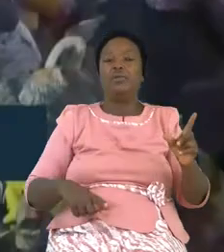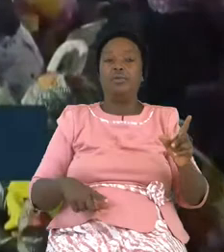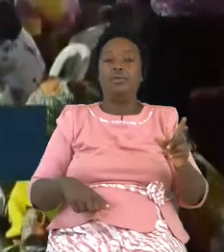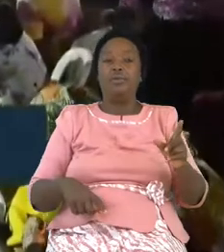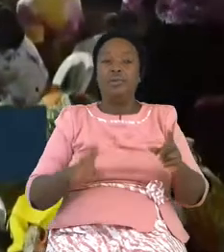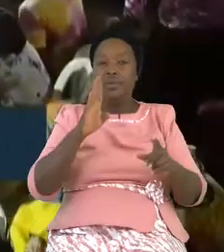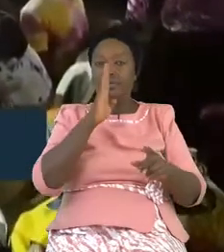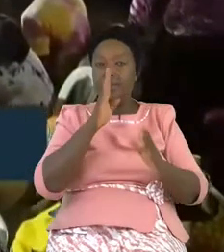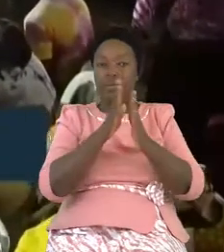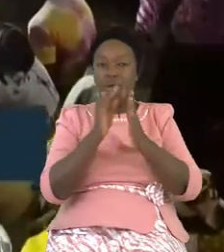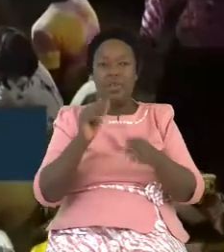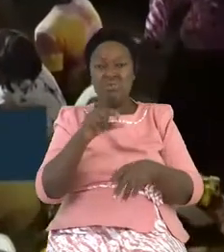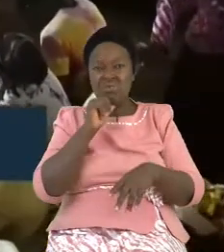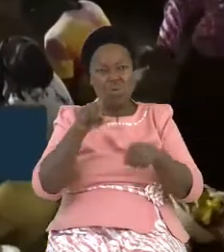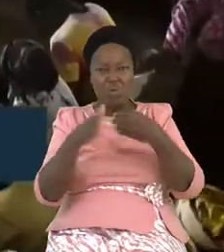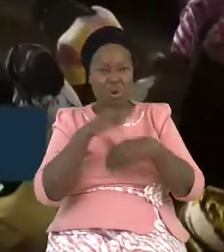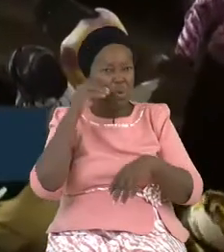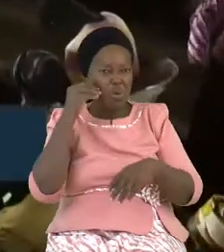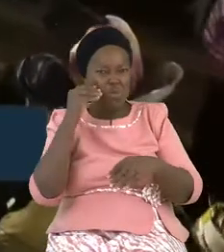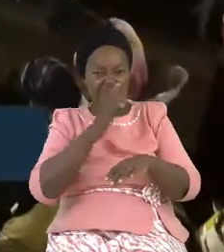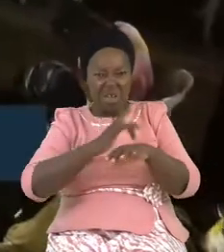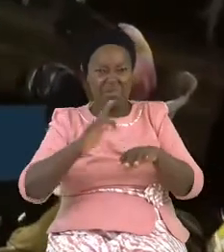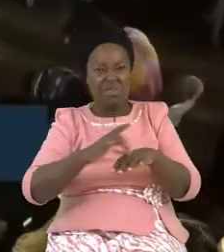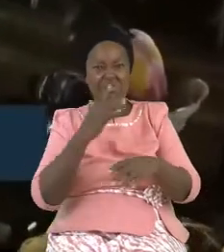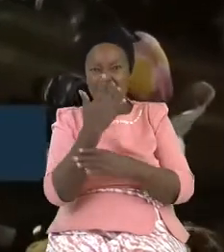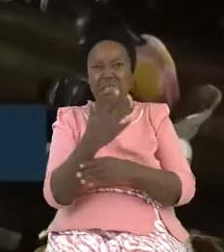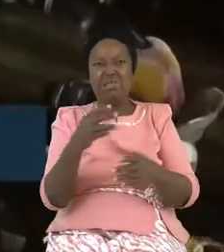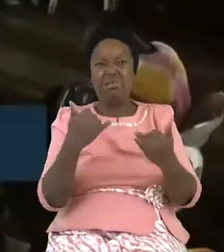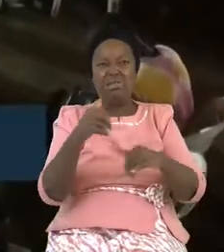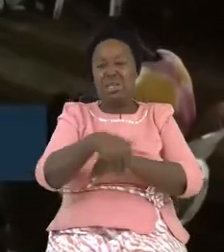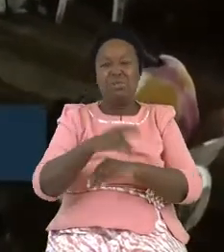You will not go back home empty-handed tonight.